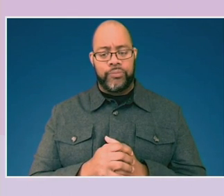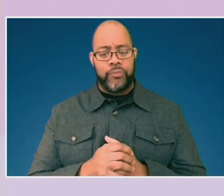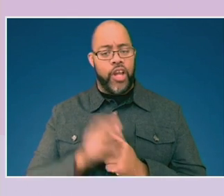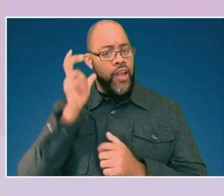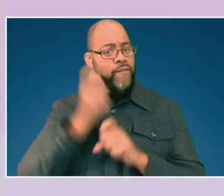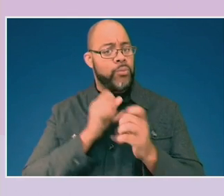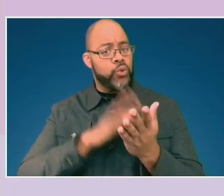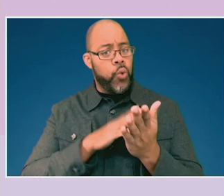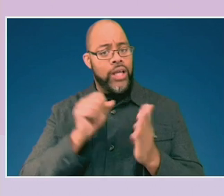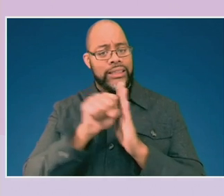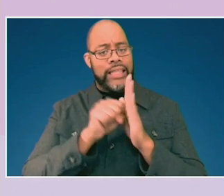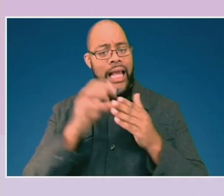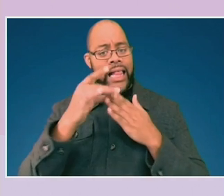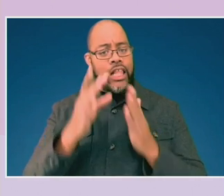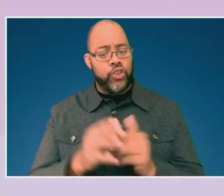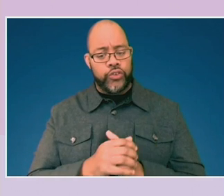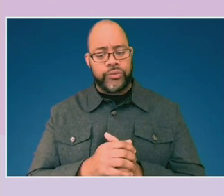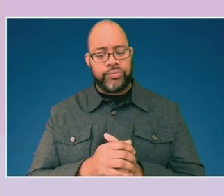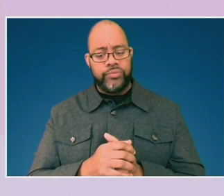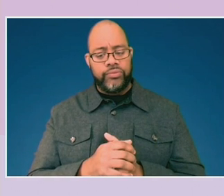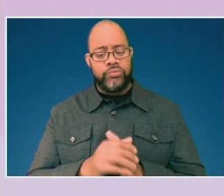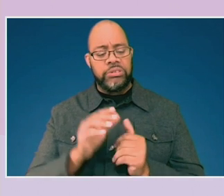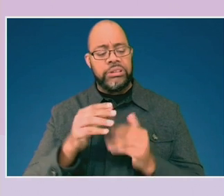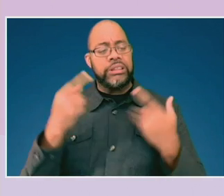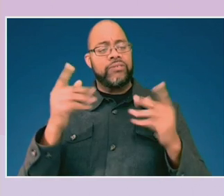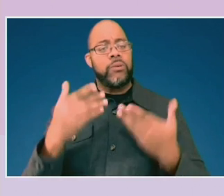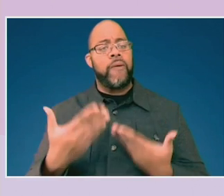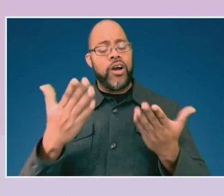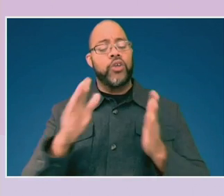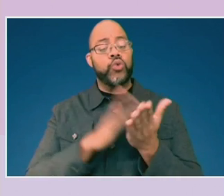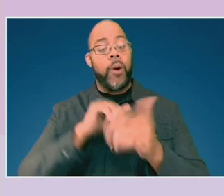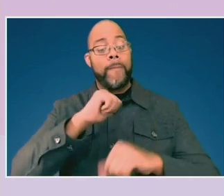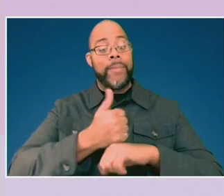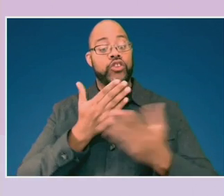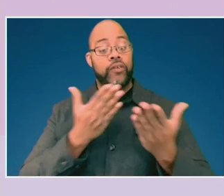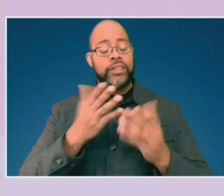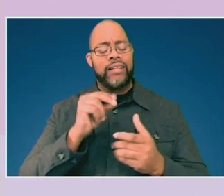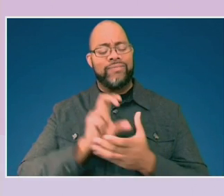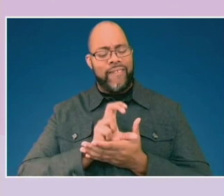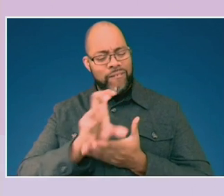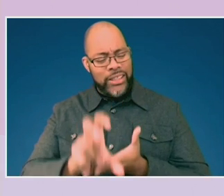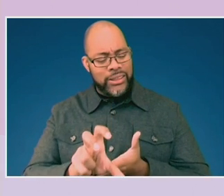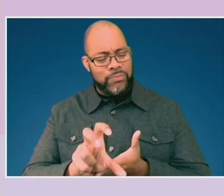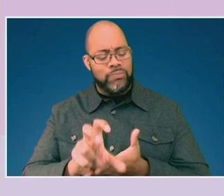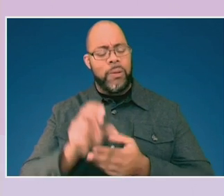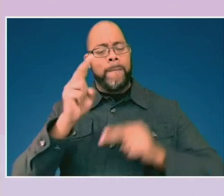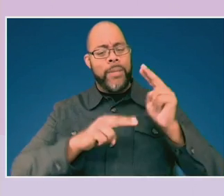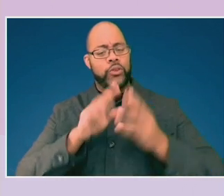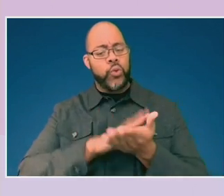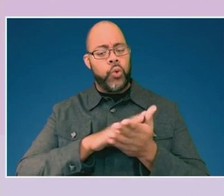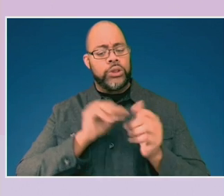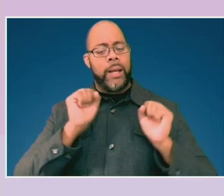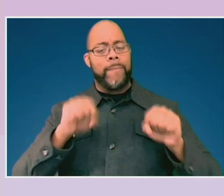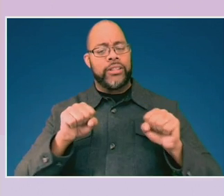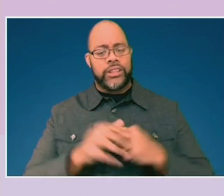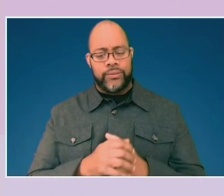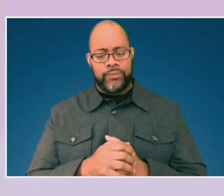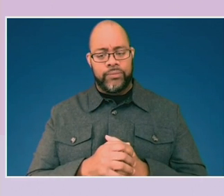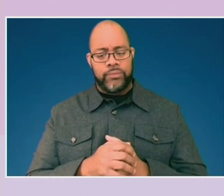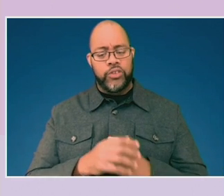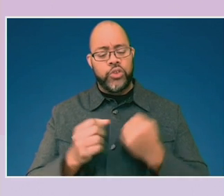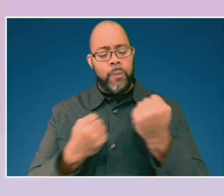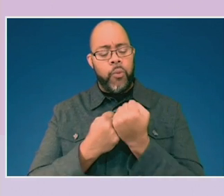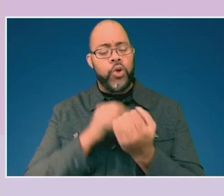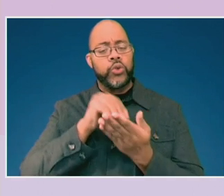state leaders that are successfully providing school-based services and are investing in building schools' capacity to support